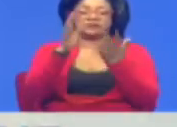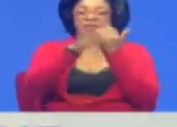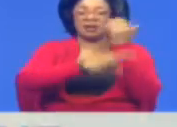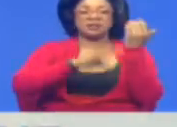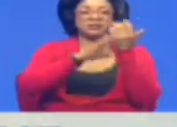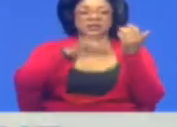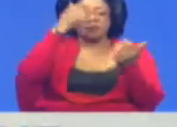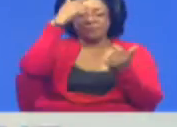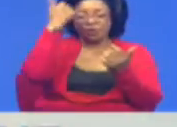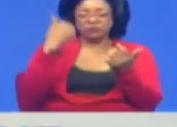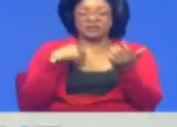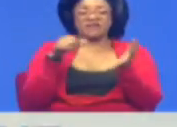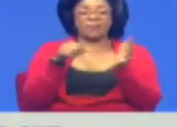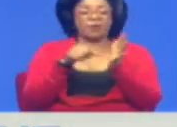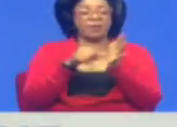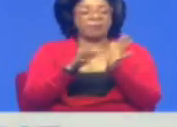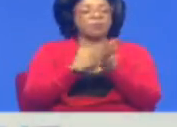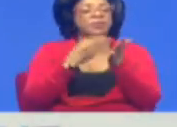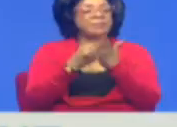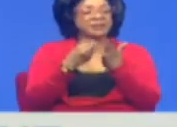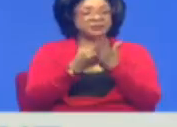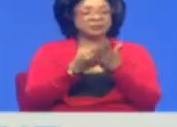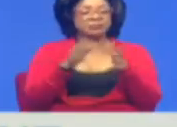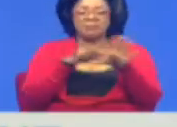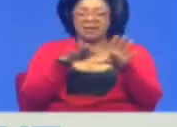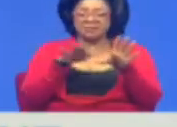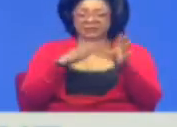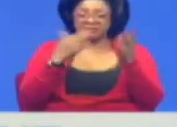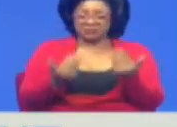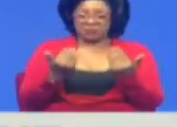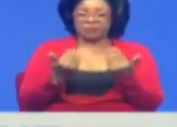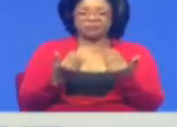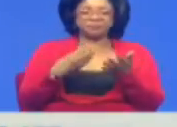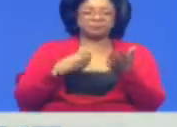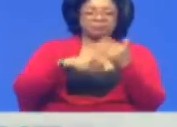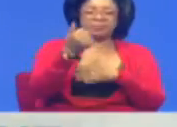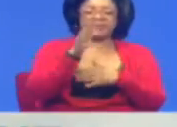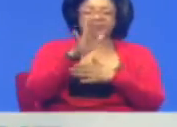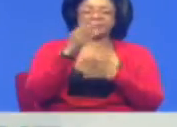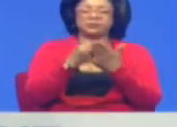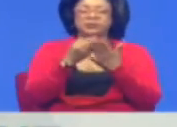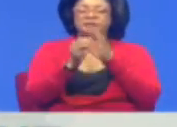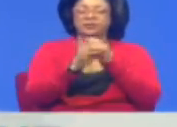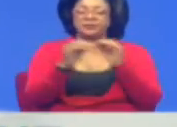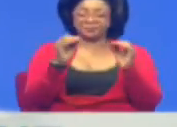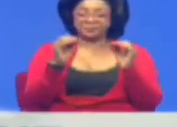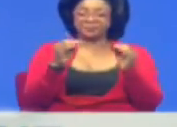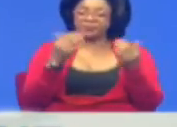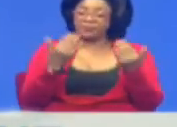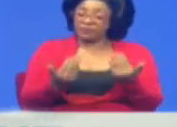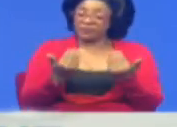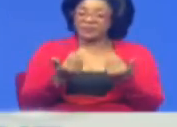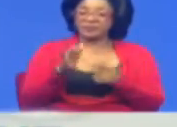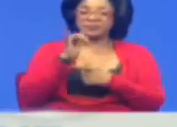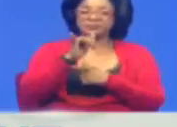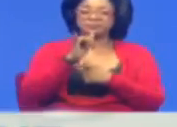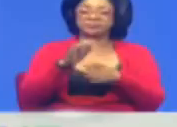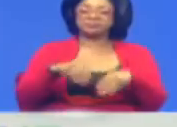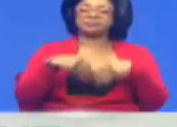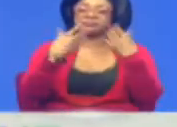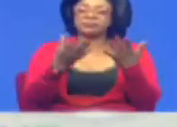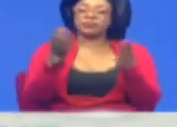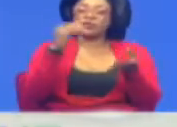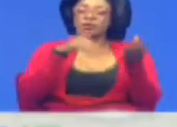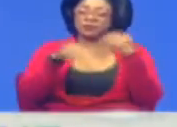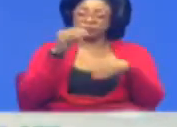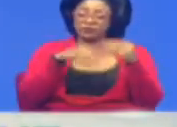cash crisis. Members have fallen behind on paying up their dues. The TSC also failed to remit contributions for the